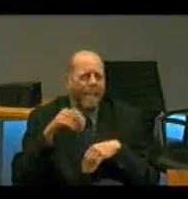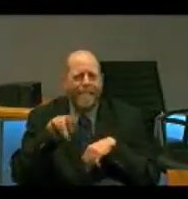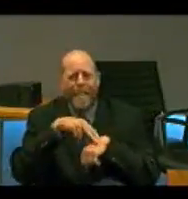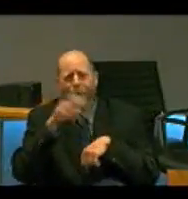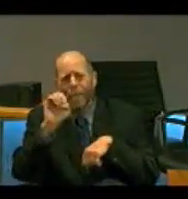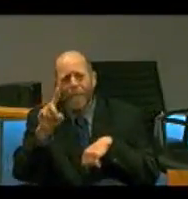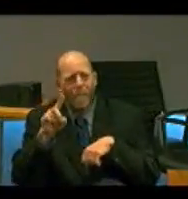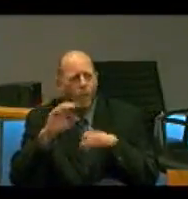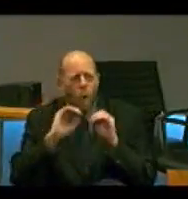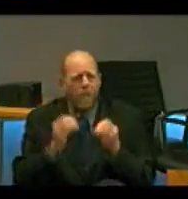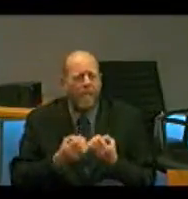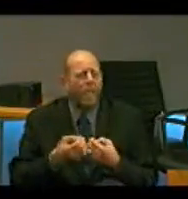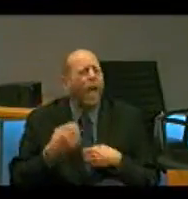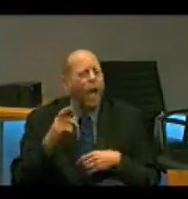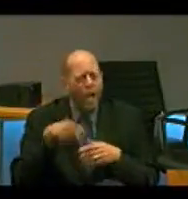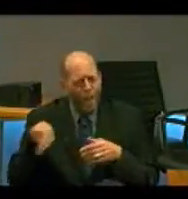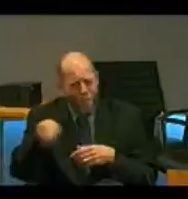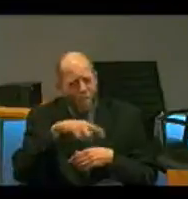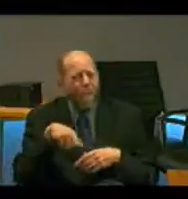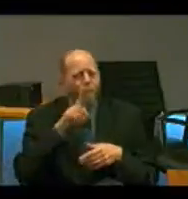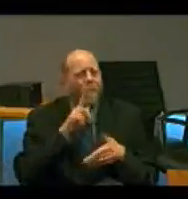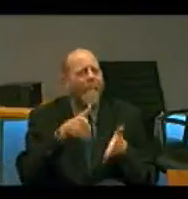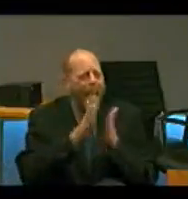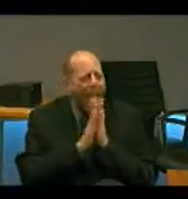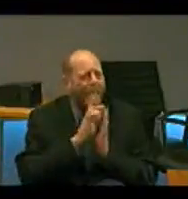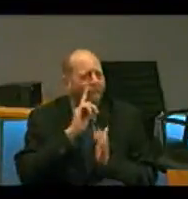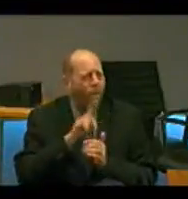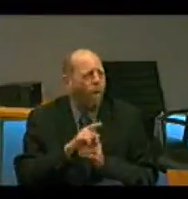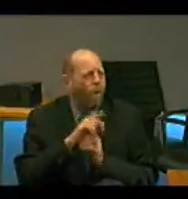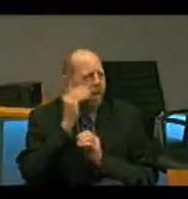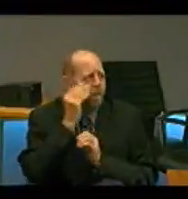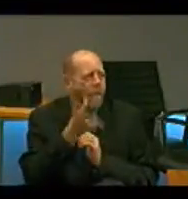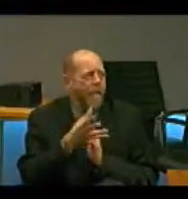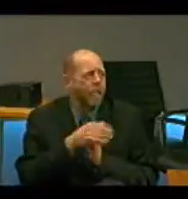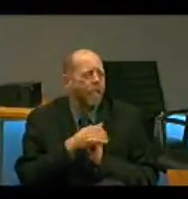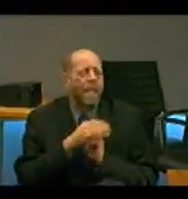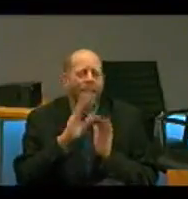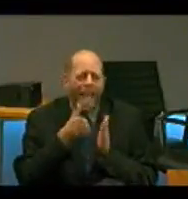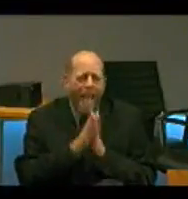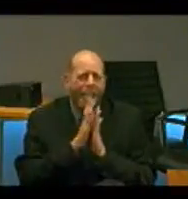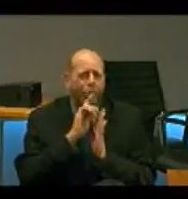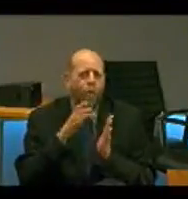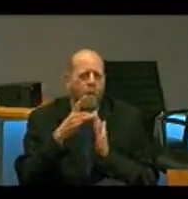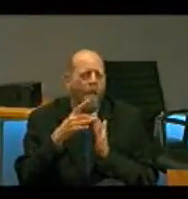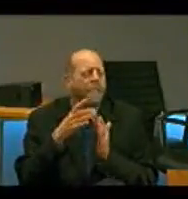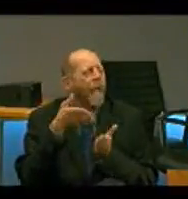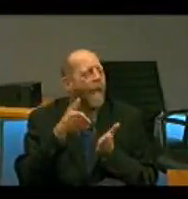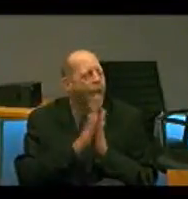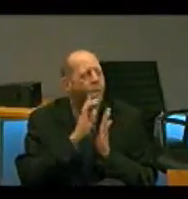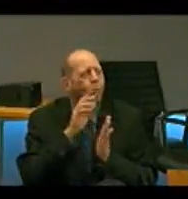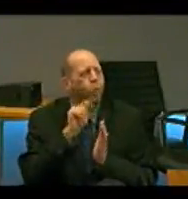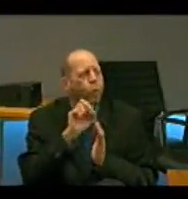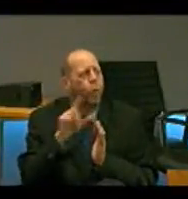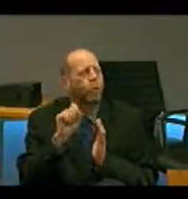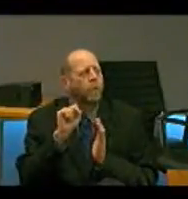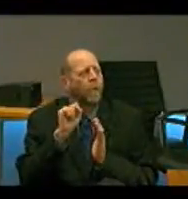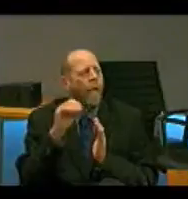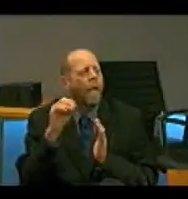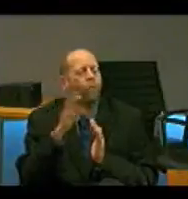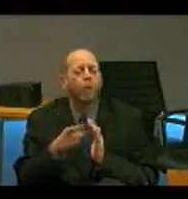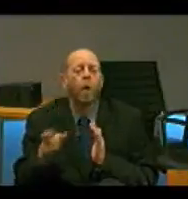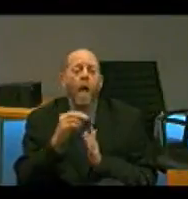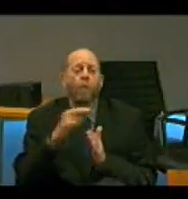national education organizations who really asked for information, asked for guidance, and asked for tools and resources. And the